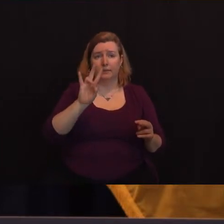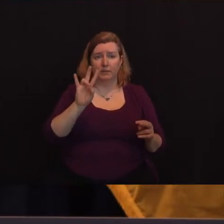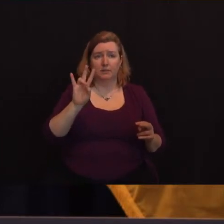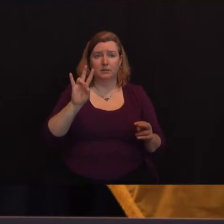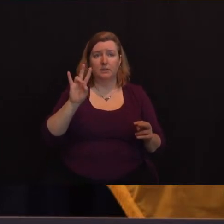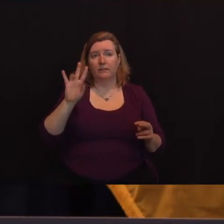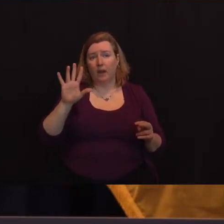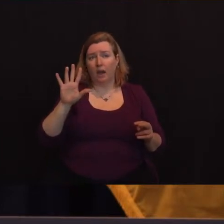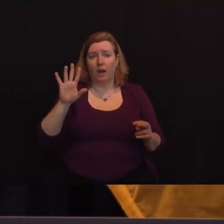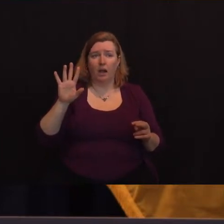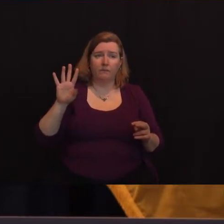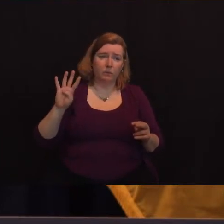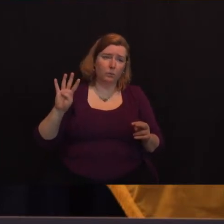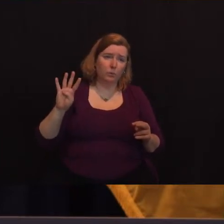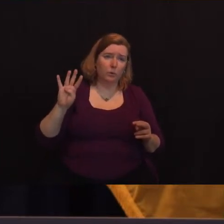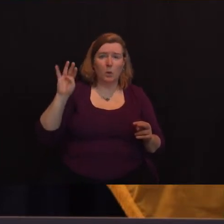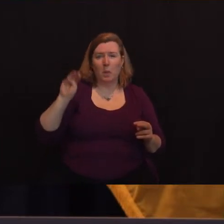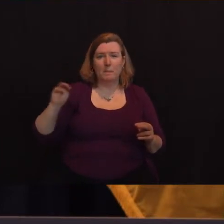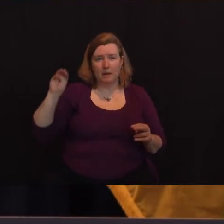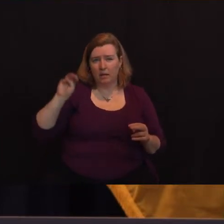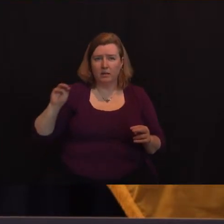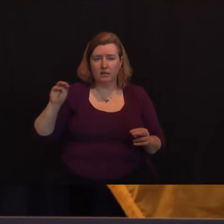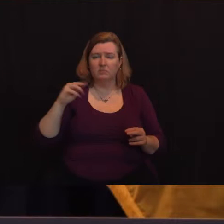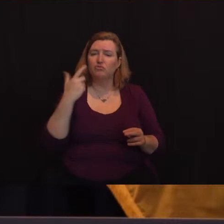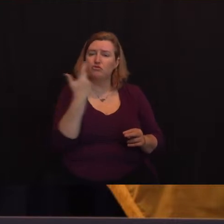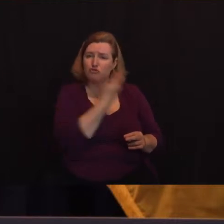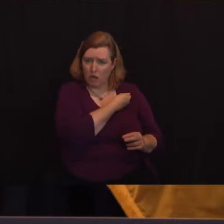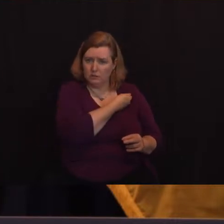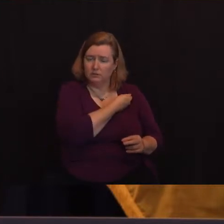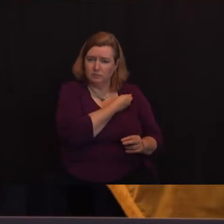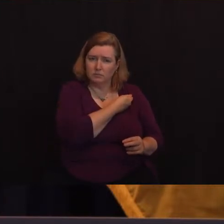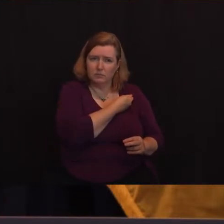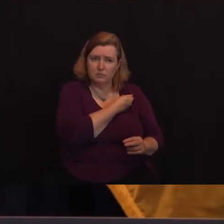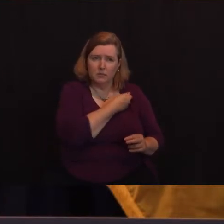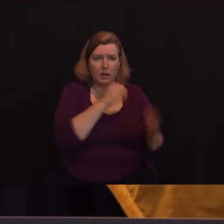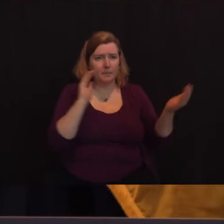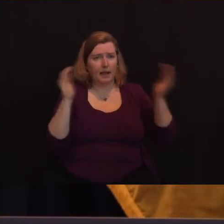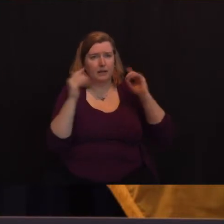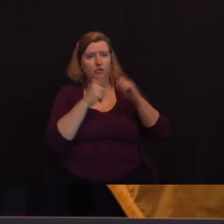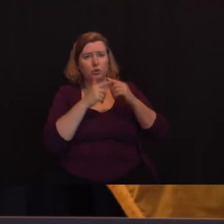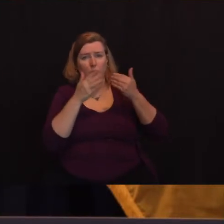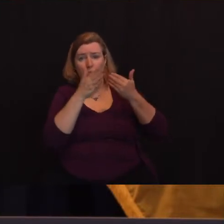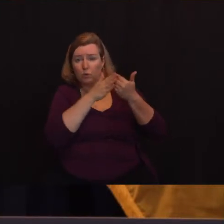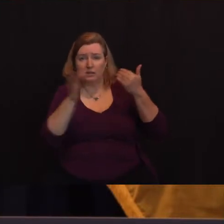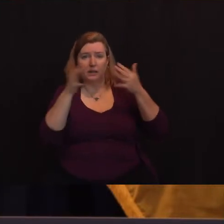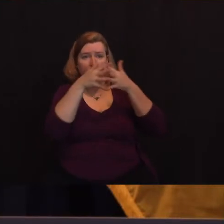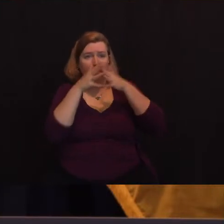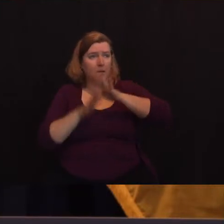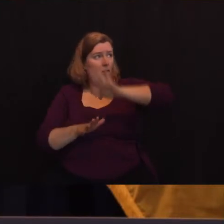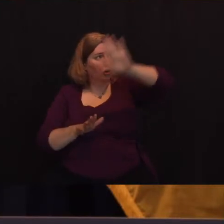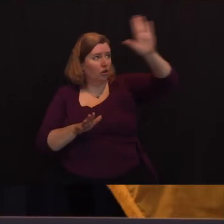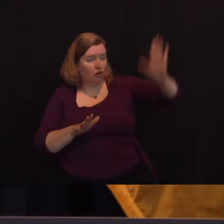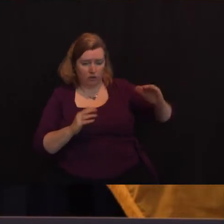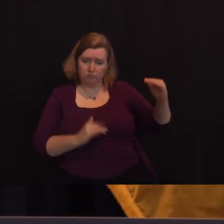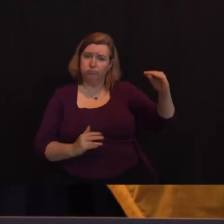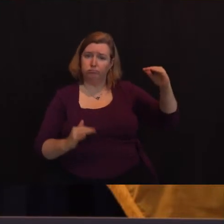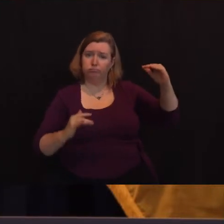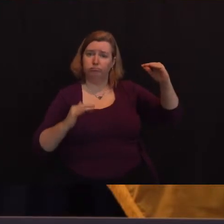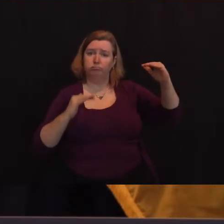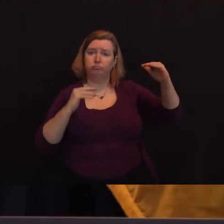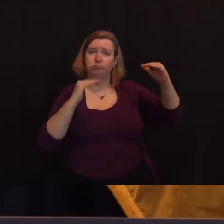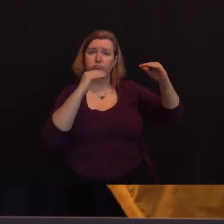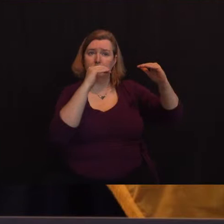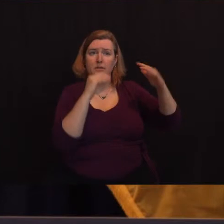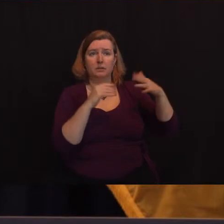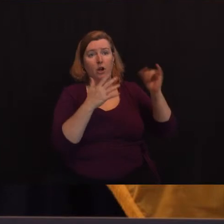in the nation, both in first shots as well as using supply that we get, and there's no state above us that's remotely as big as we are.